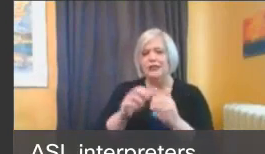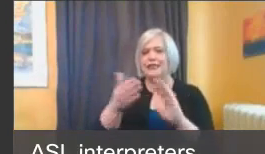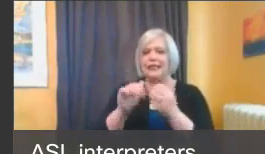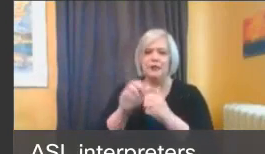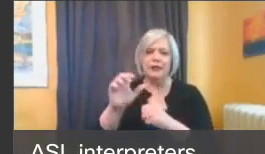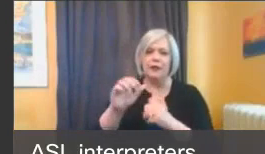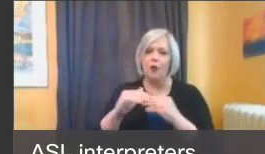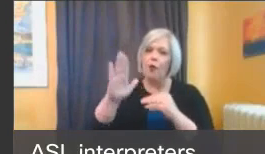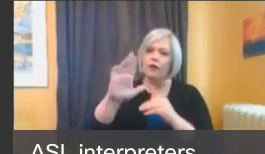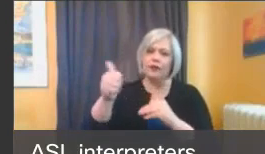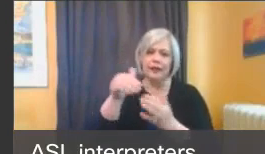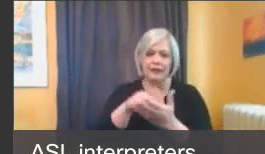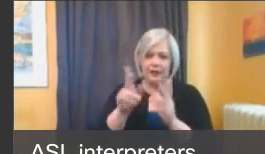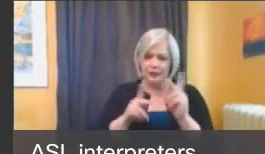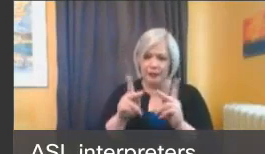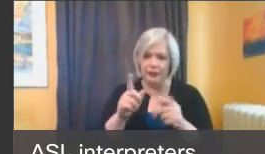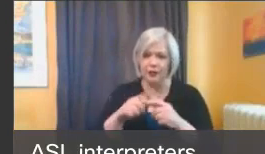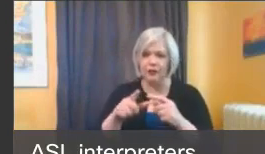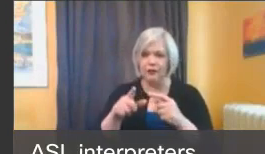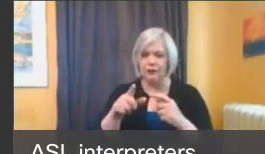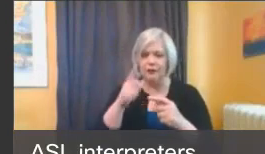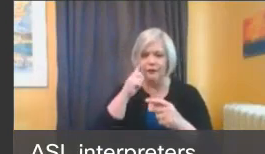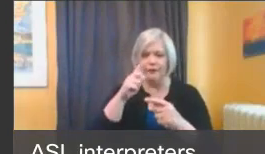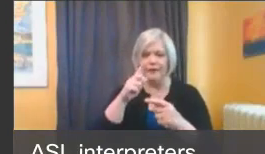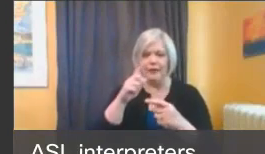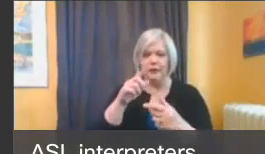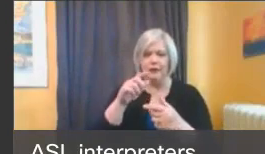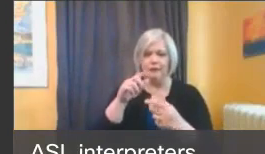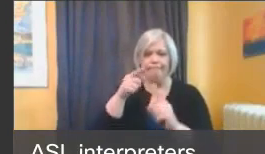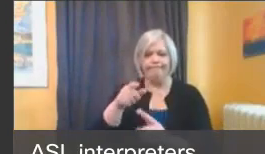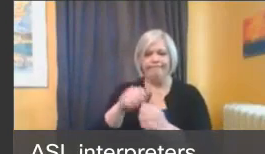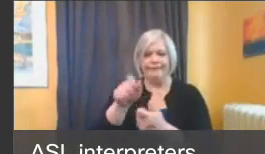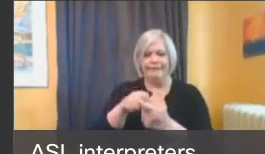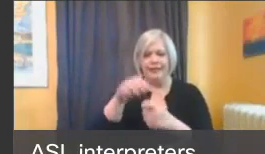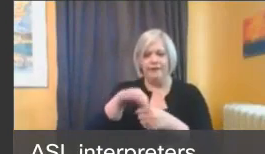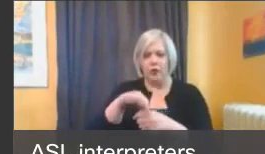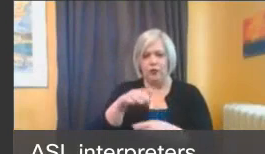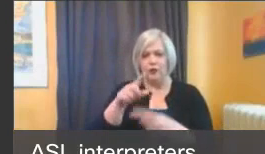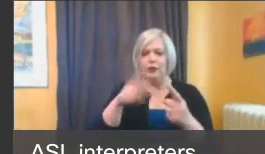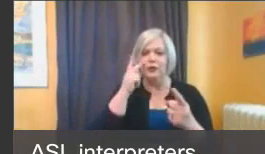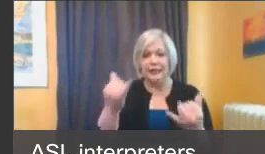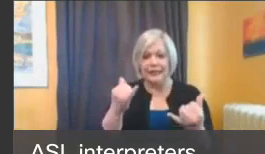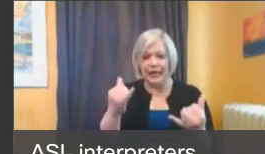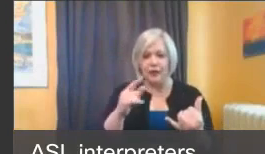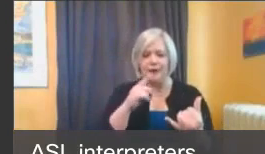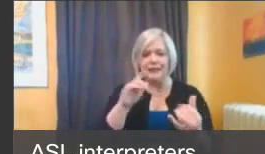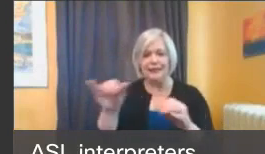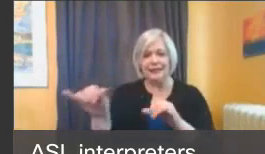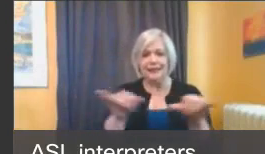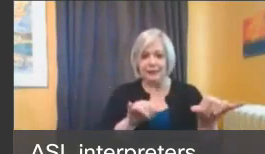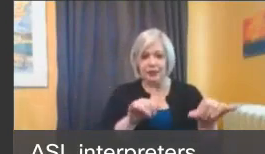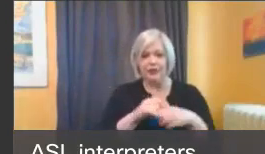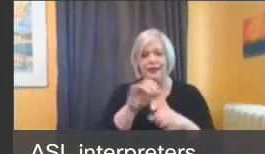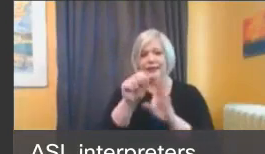that nature to get at these particular voters. And so what you see now is something very similar in the sense that the